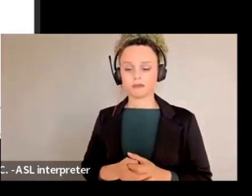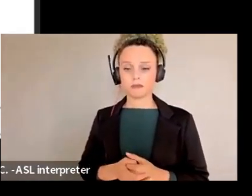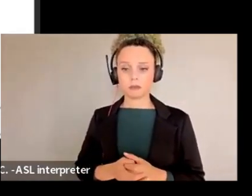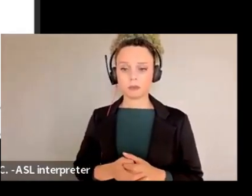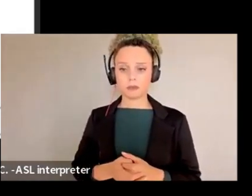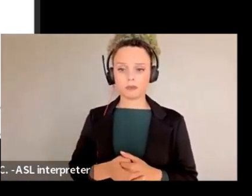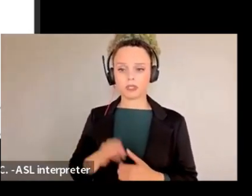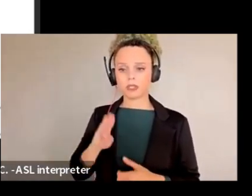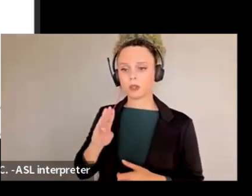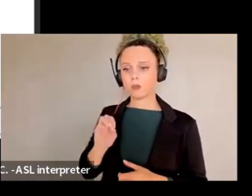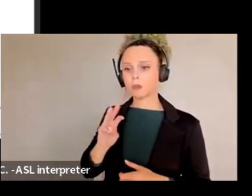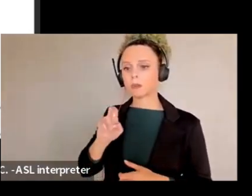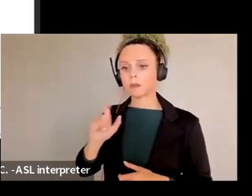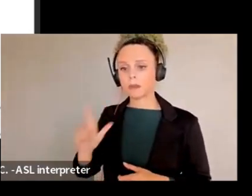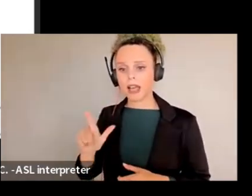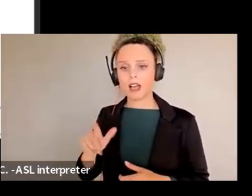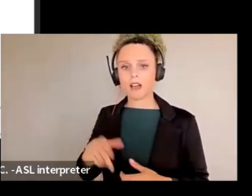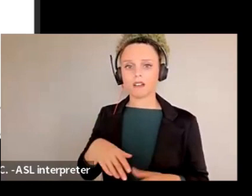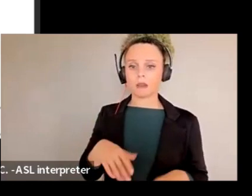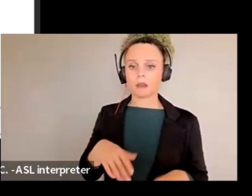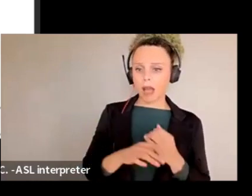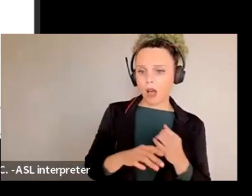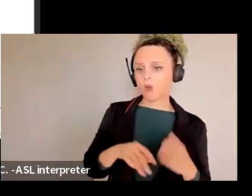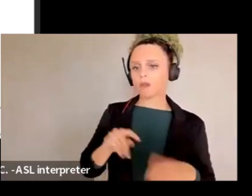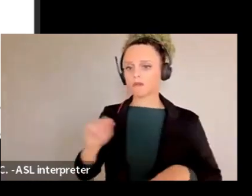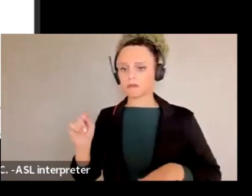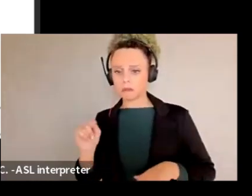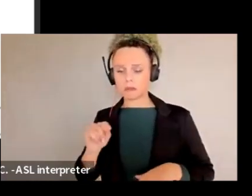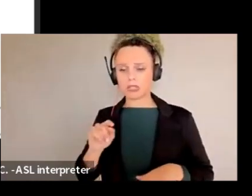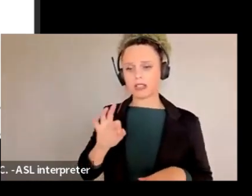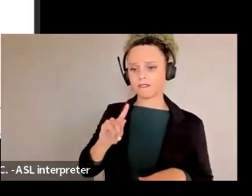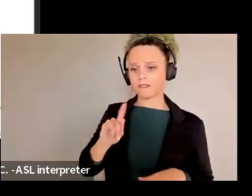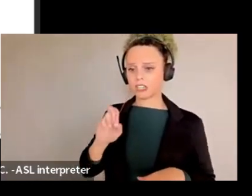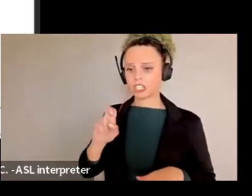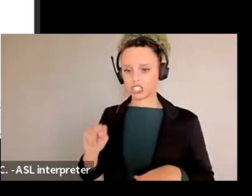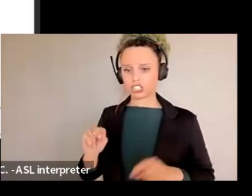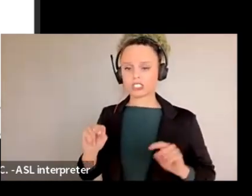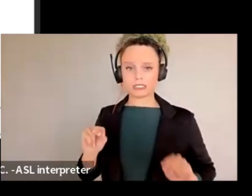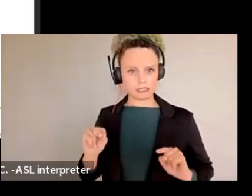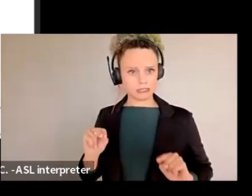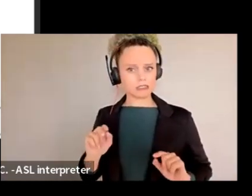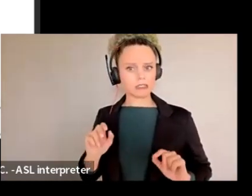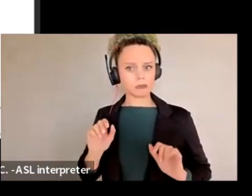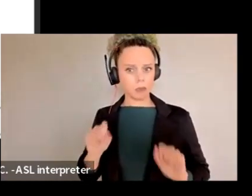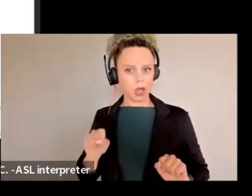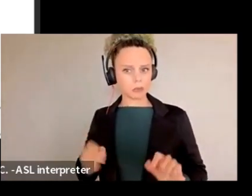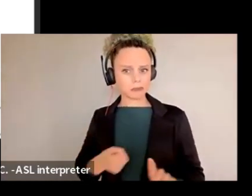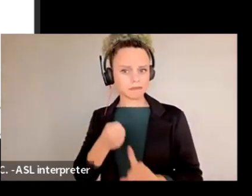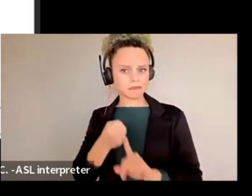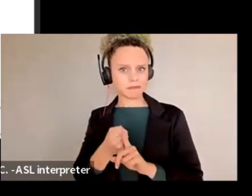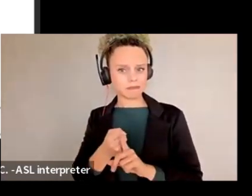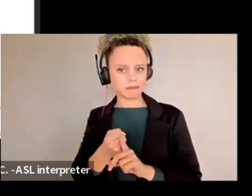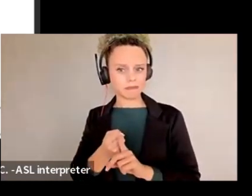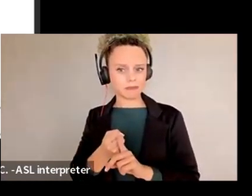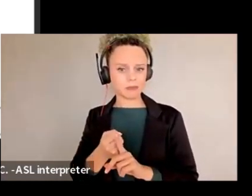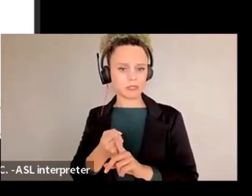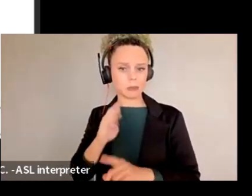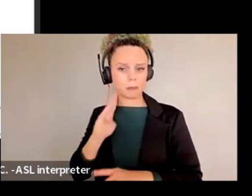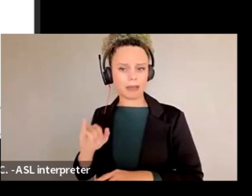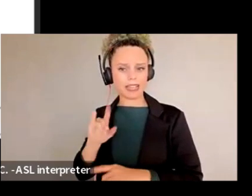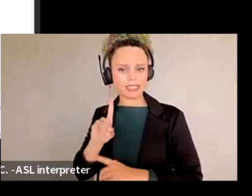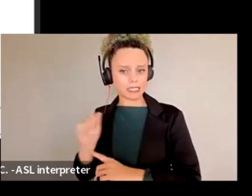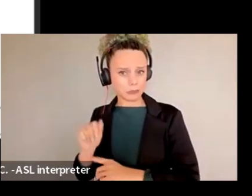health and well-being. It's not uncommon for bowel and bladder functions to be impacted by different disabilities.